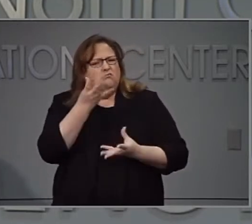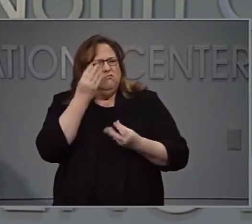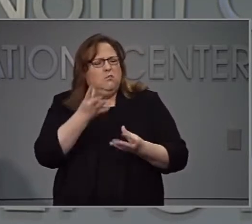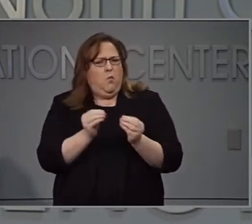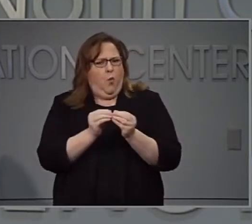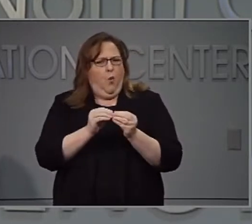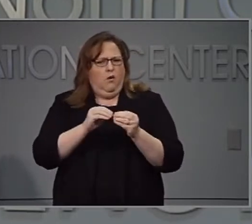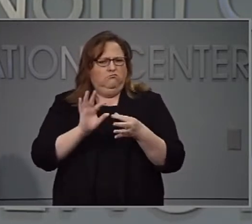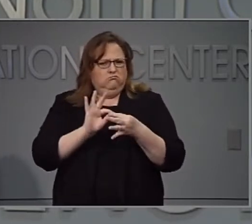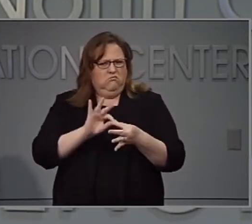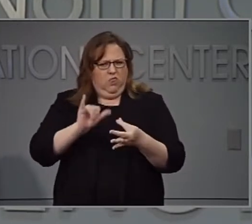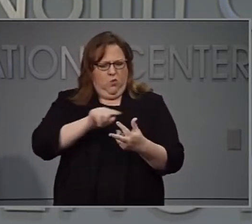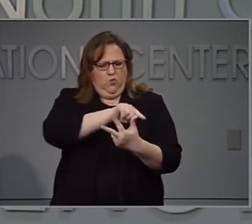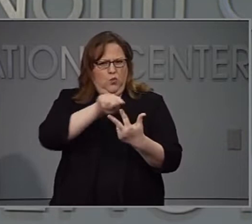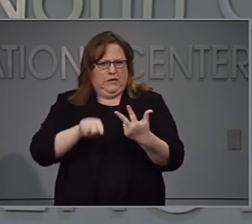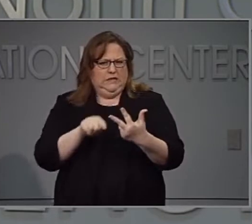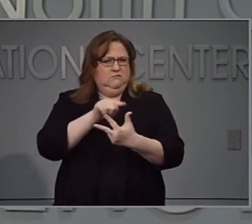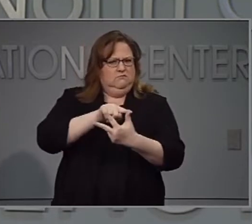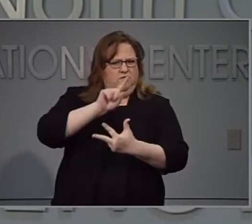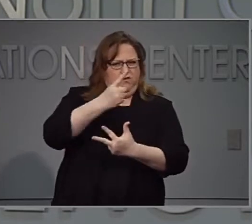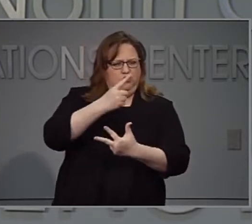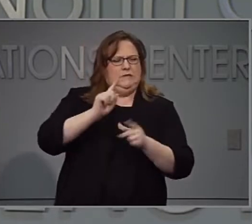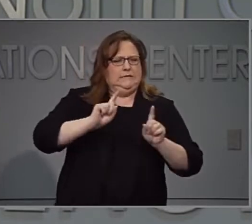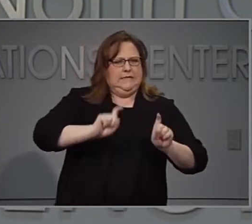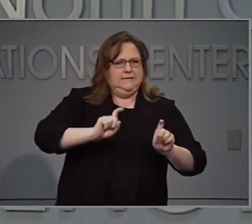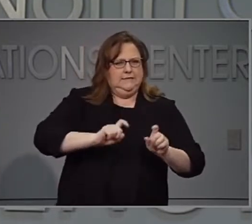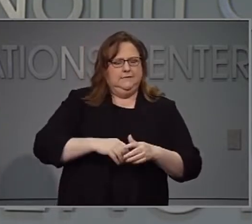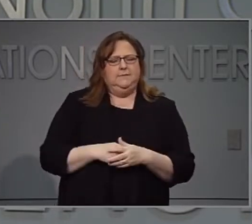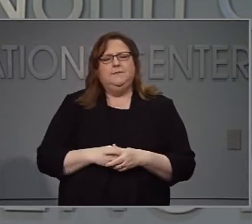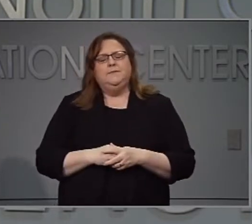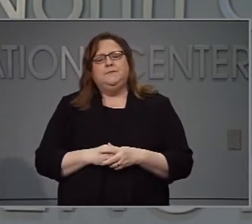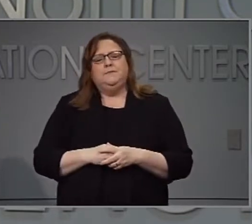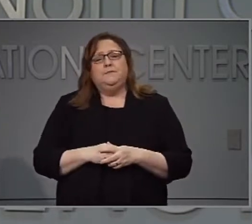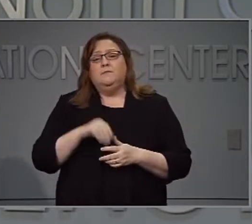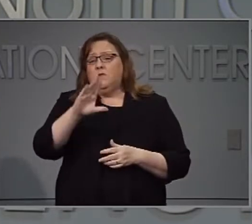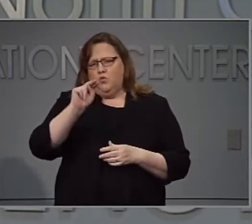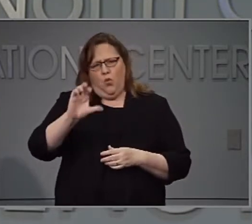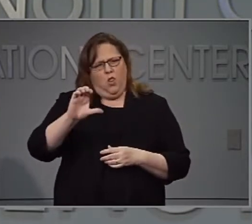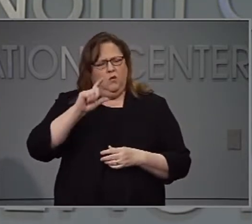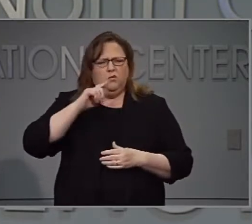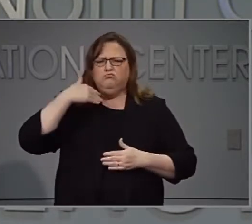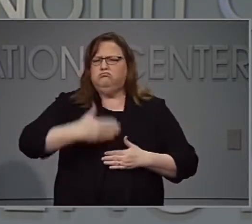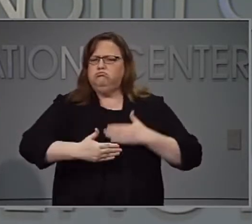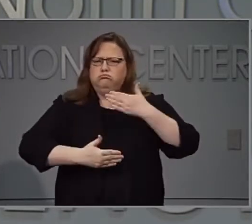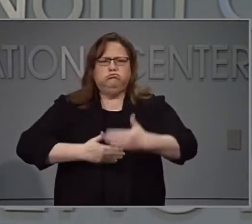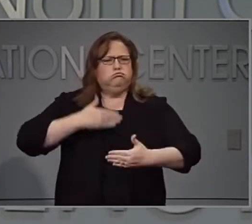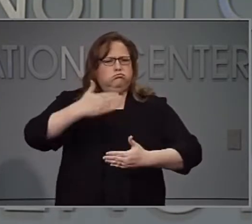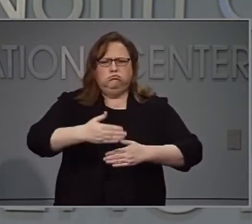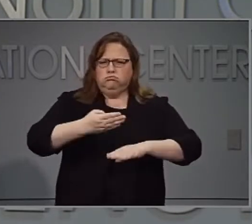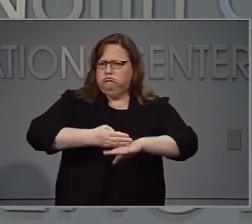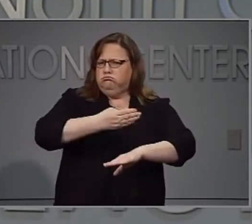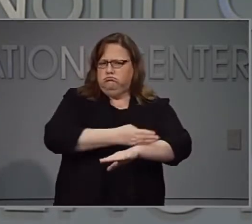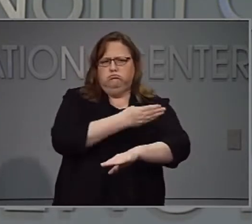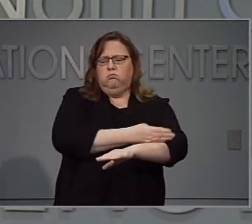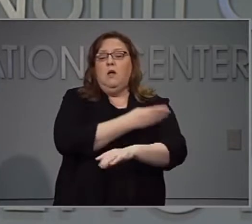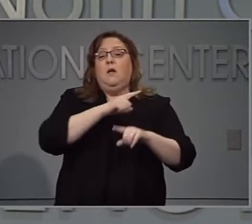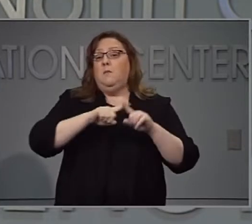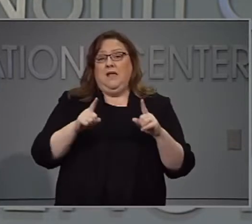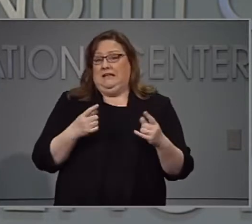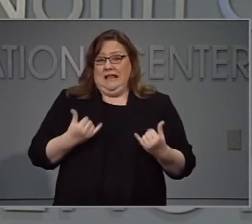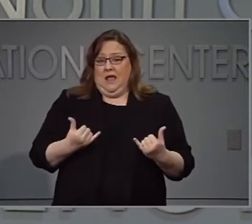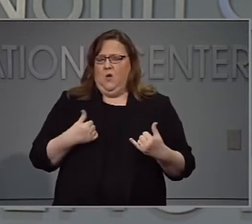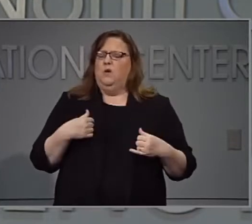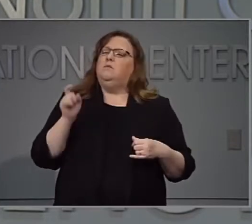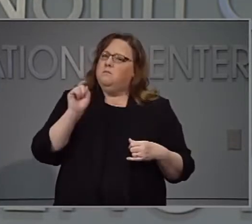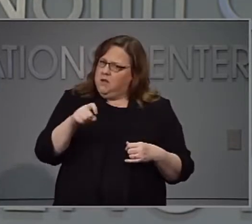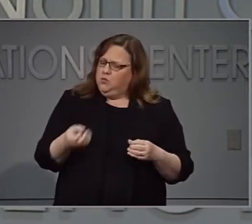testing first. North Carolina has made great strides, but we have more work to do. We've conducted